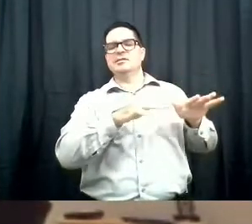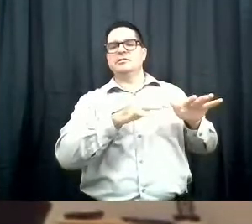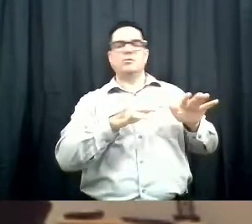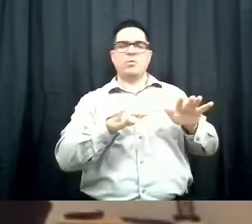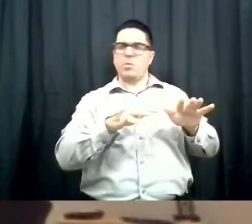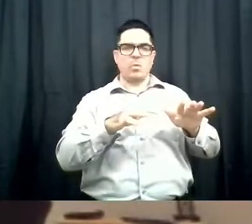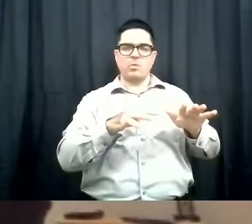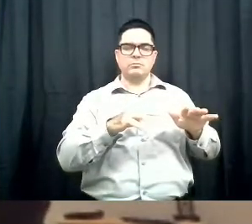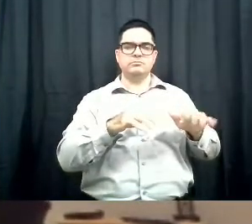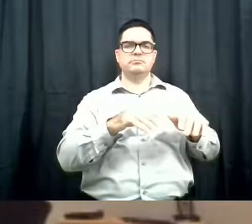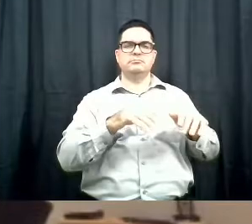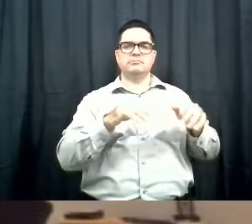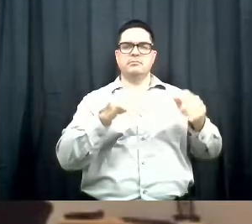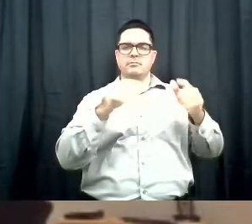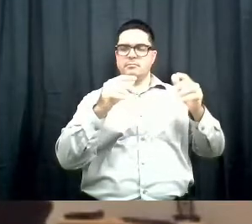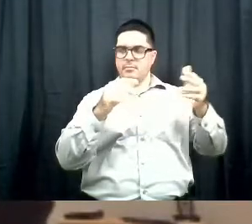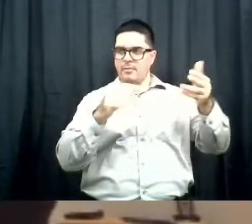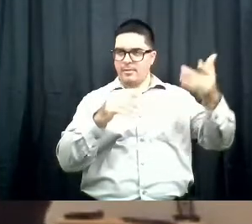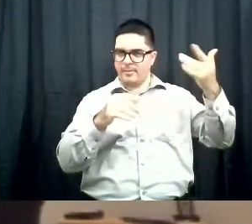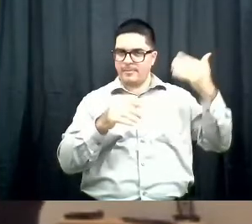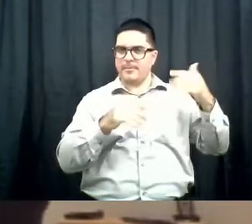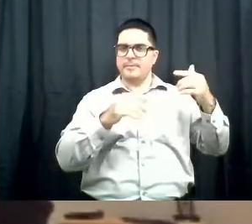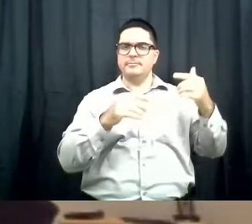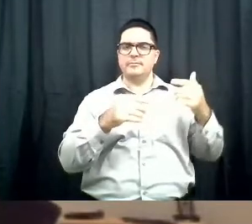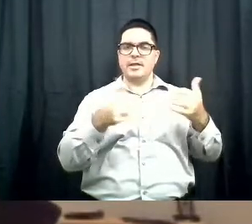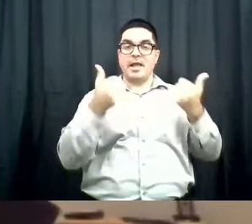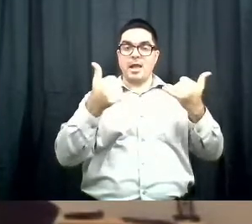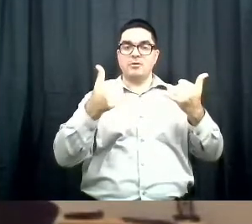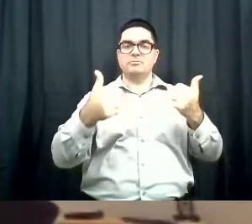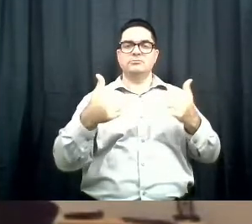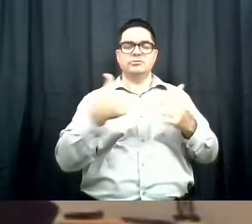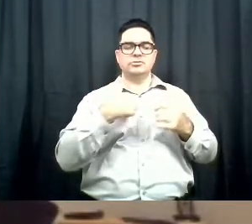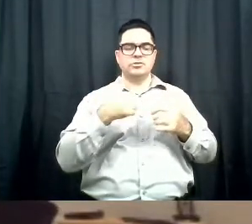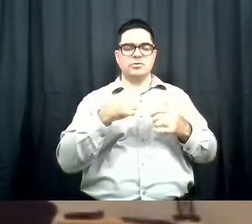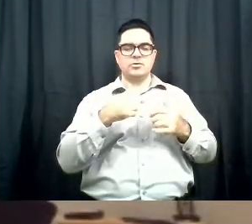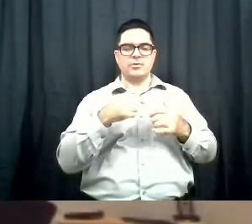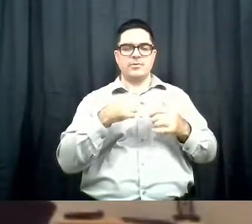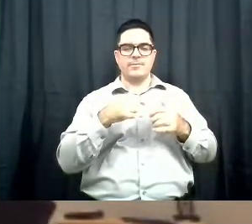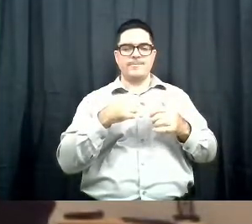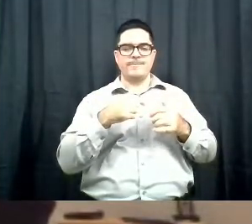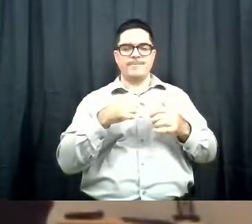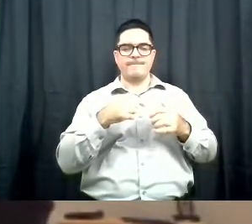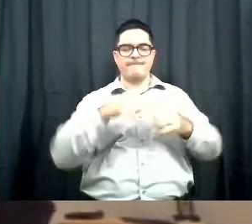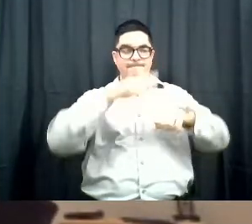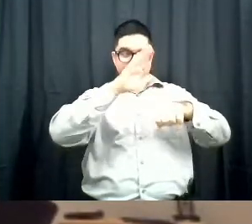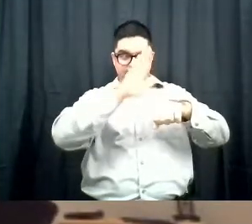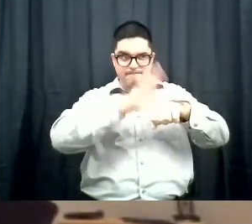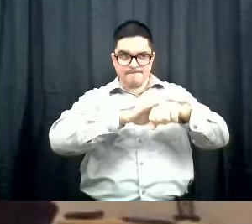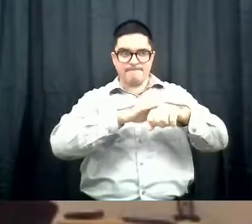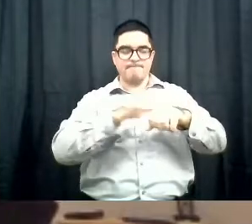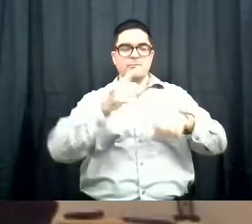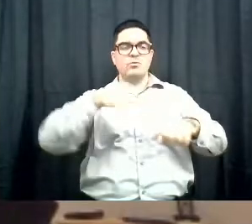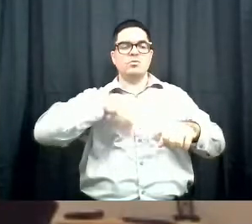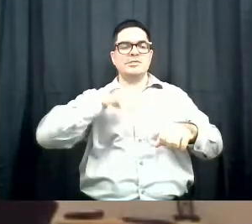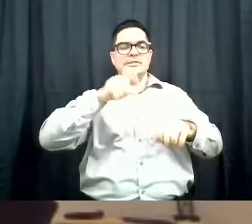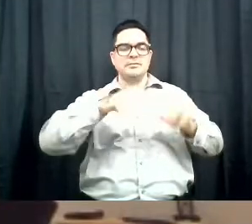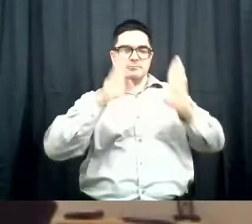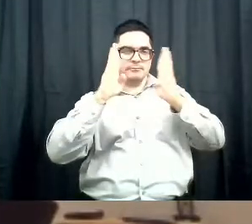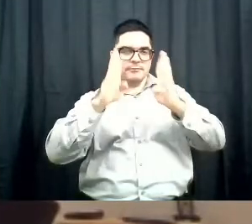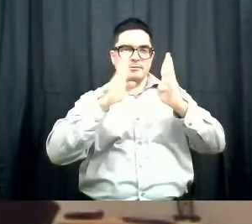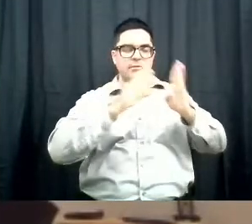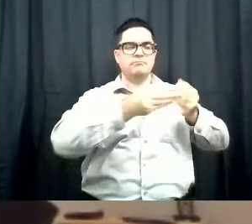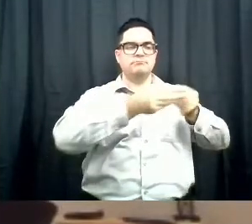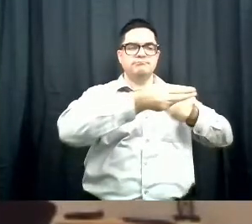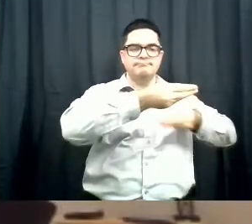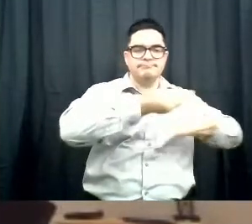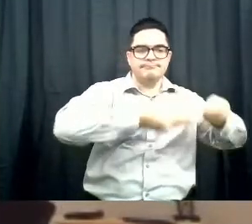we are counting resources, how we are accounting for resources, how we're making projections, and how we're approaching